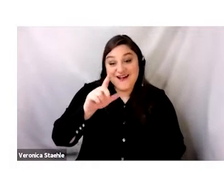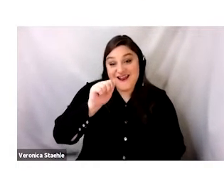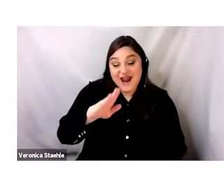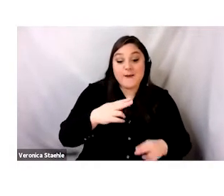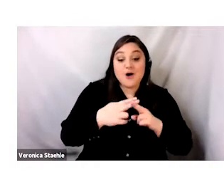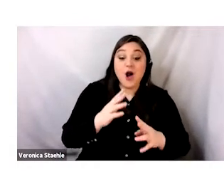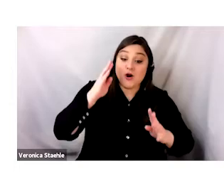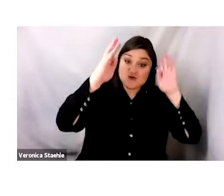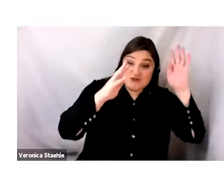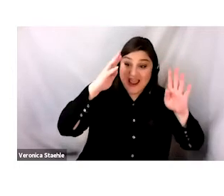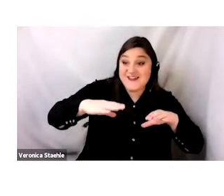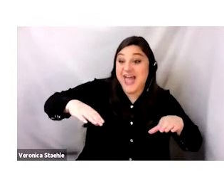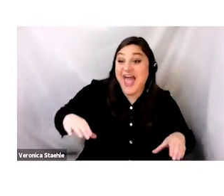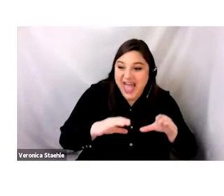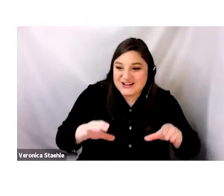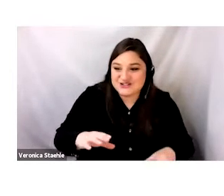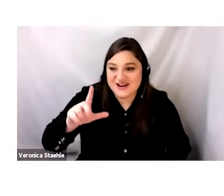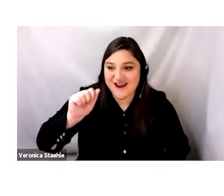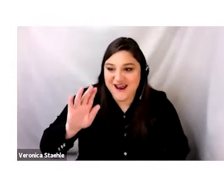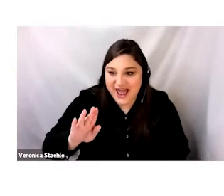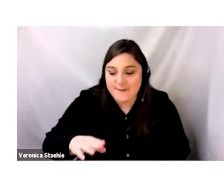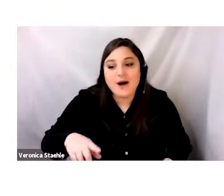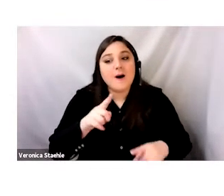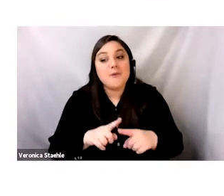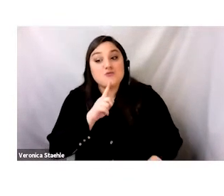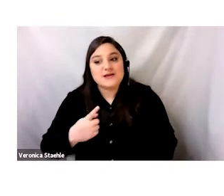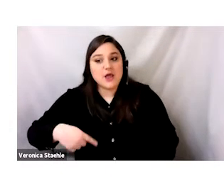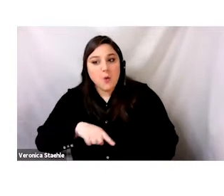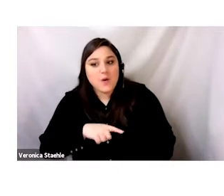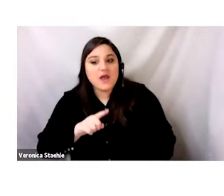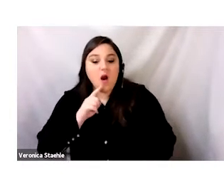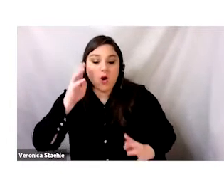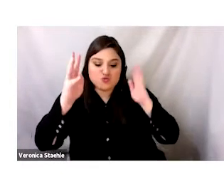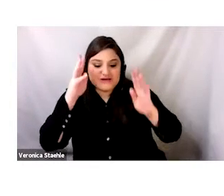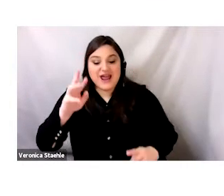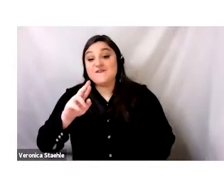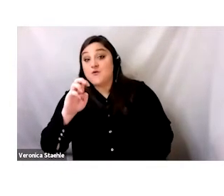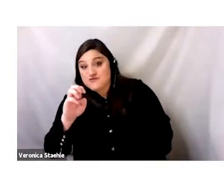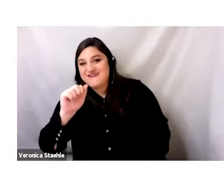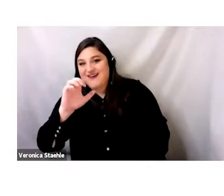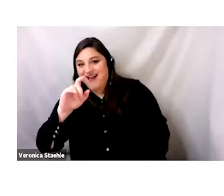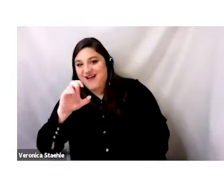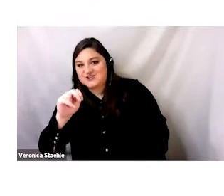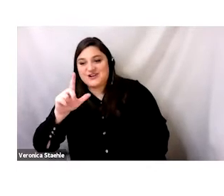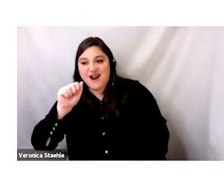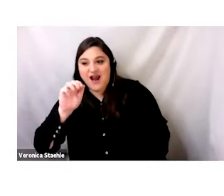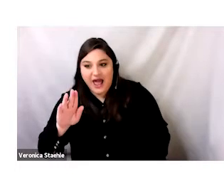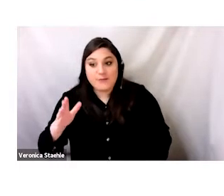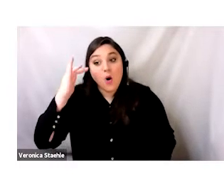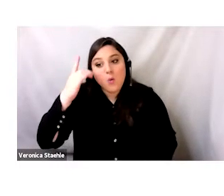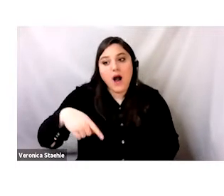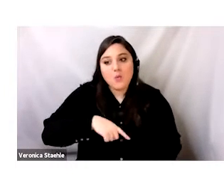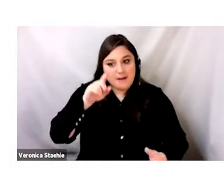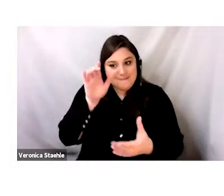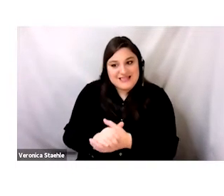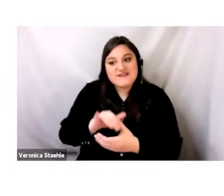being Creative Reaction Lab, because there is a belief, our belief, that the role of history is always present